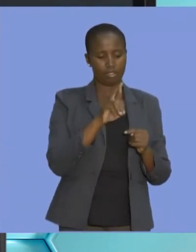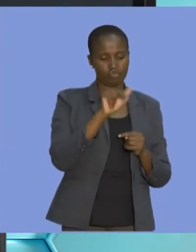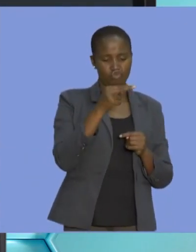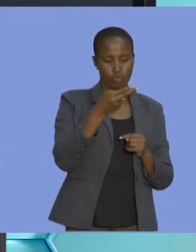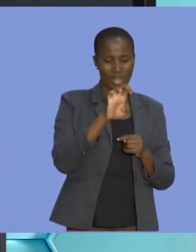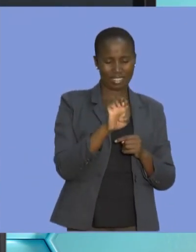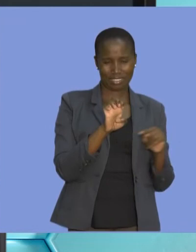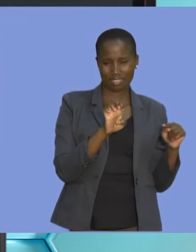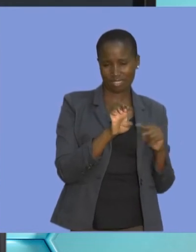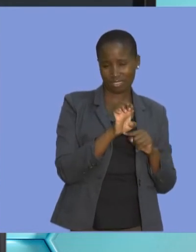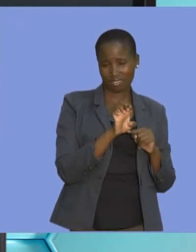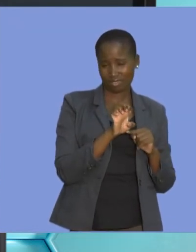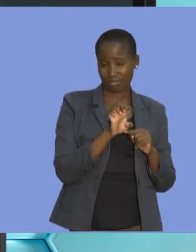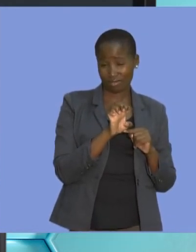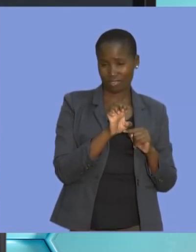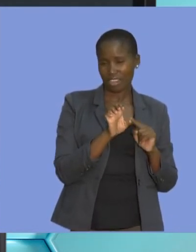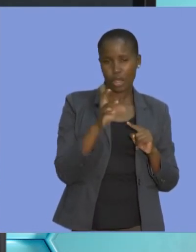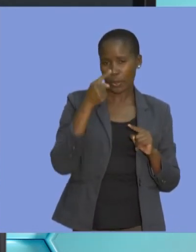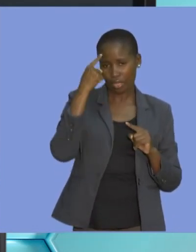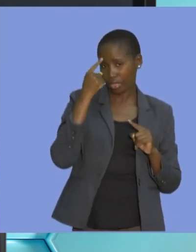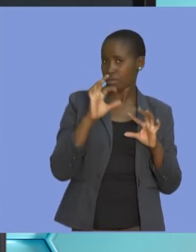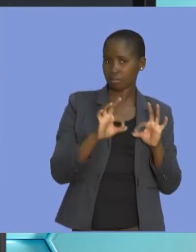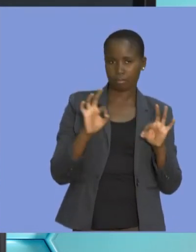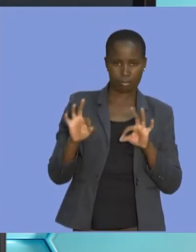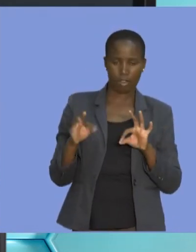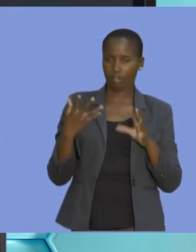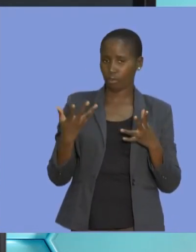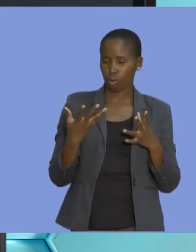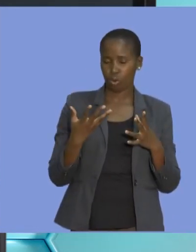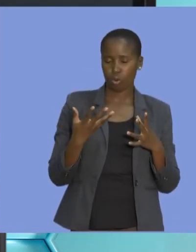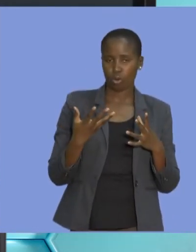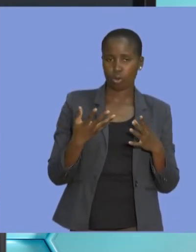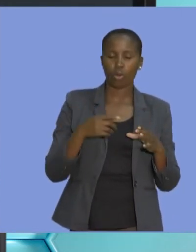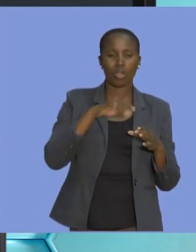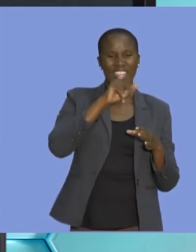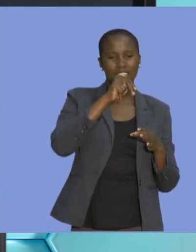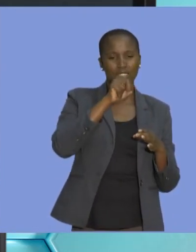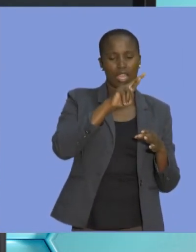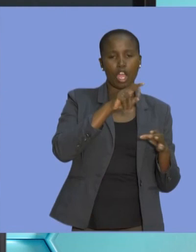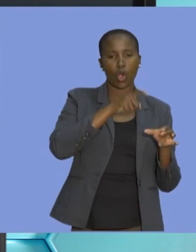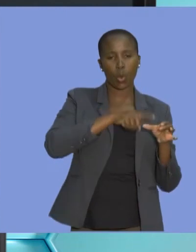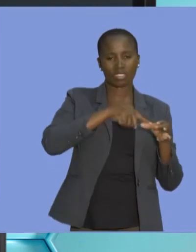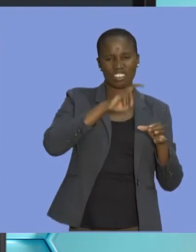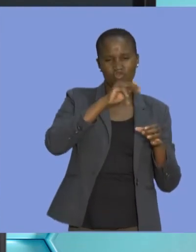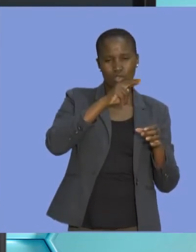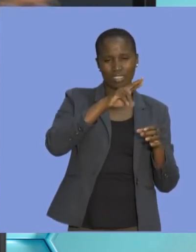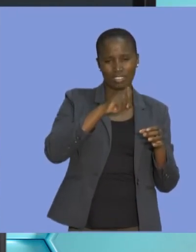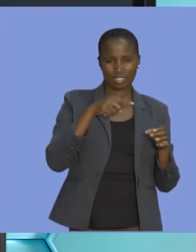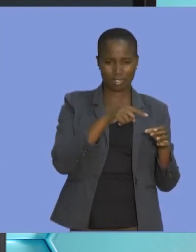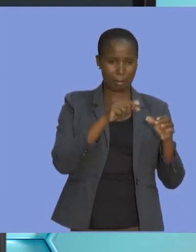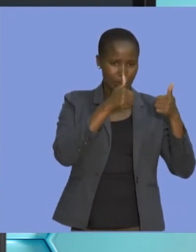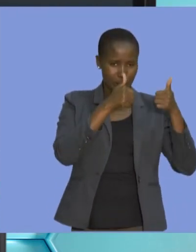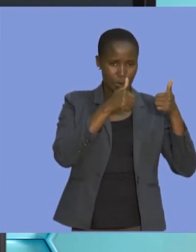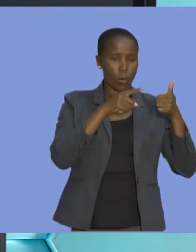it's reliable. I'll rather go with the interquartile range because the interquartile range is not affected by the highs and